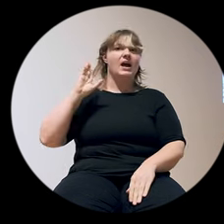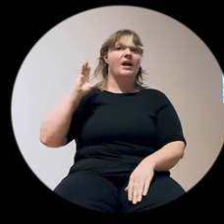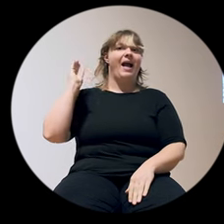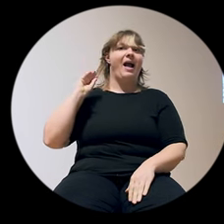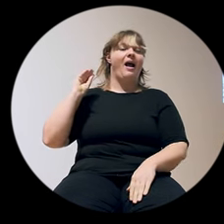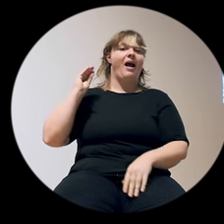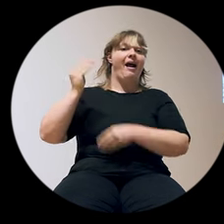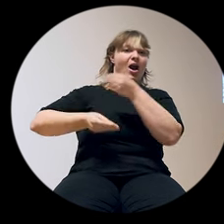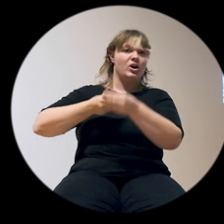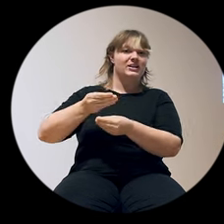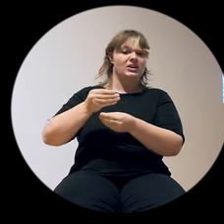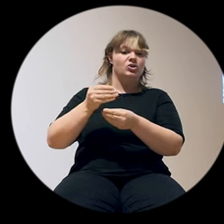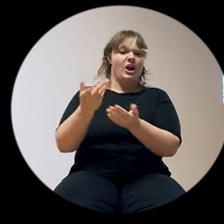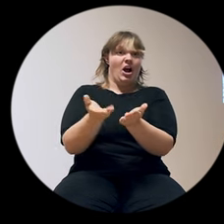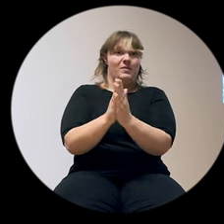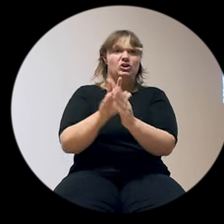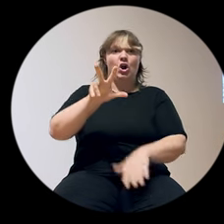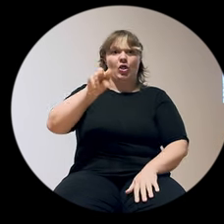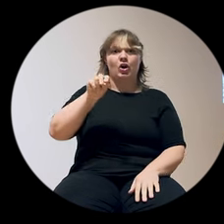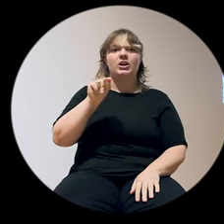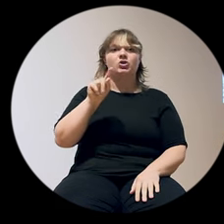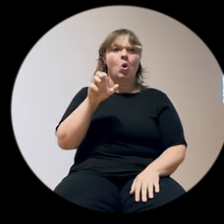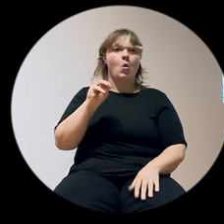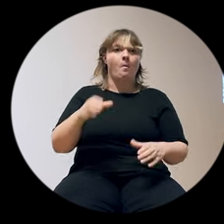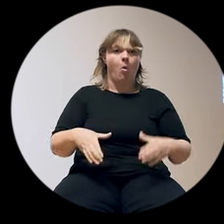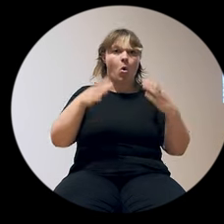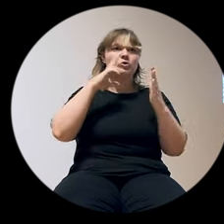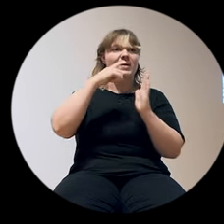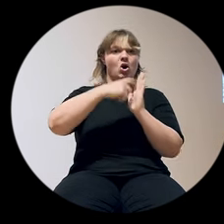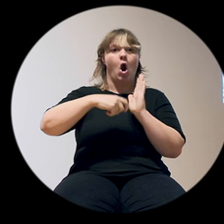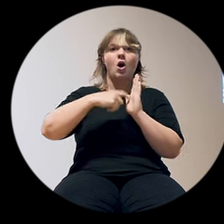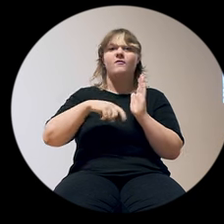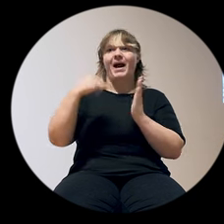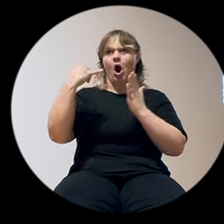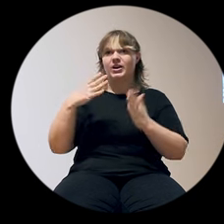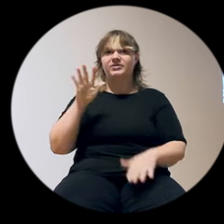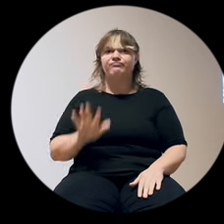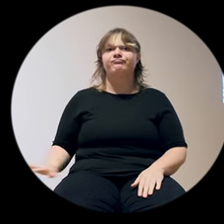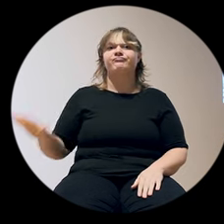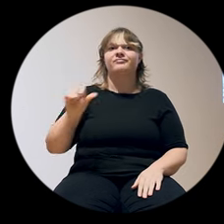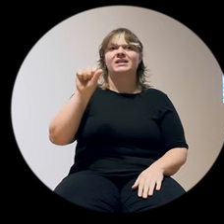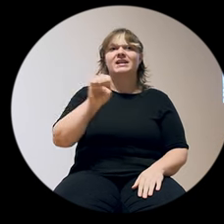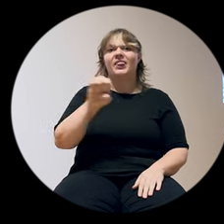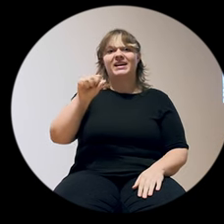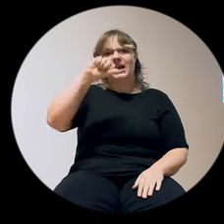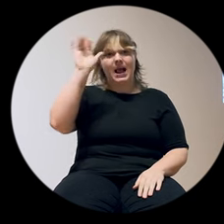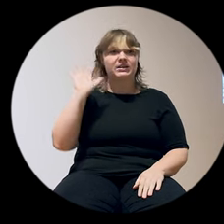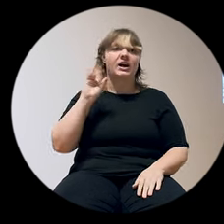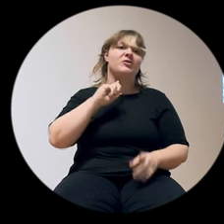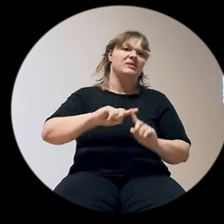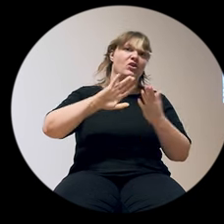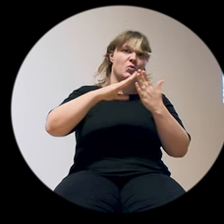commissioned 30 totem poles to be carved by artists across Southeast Alaska from different communities